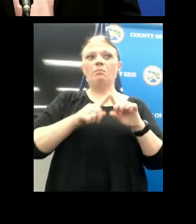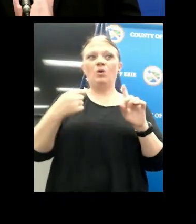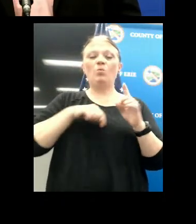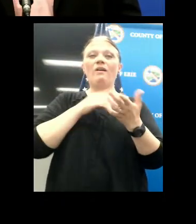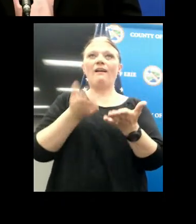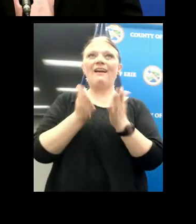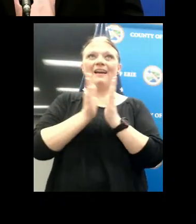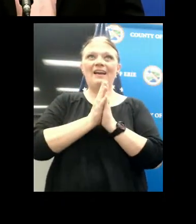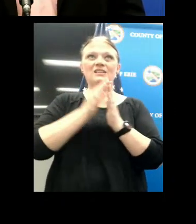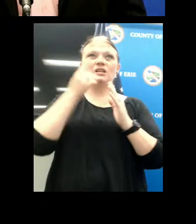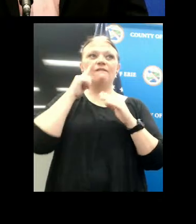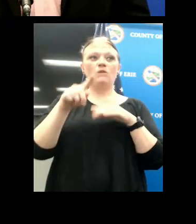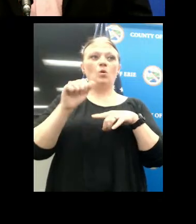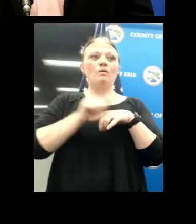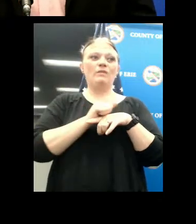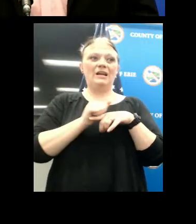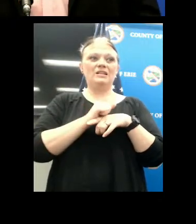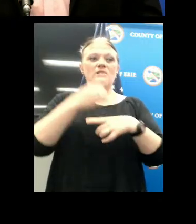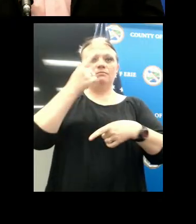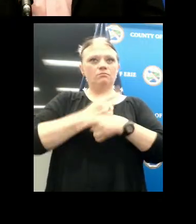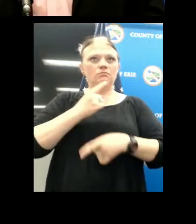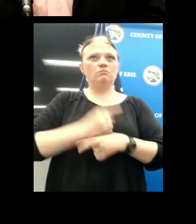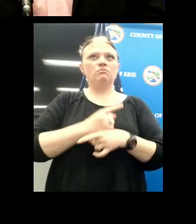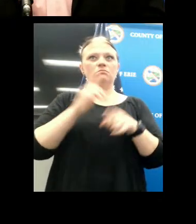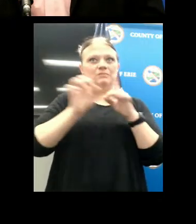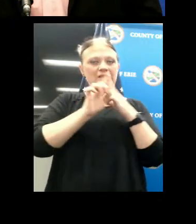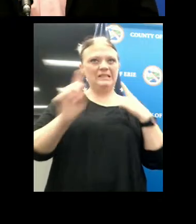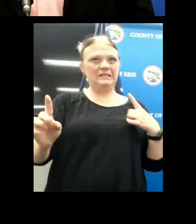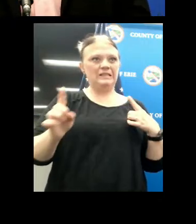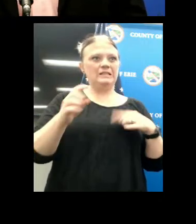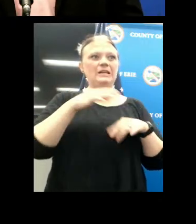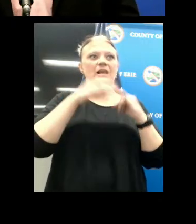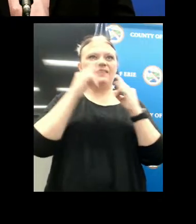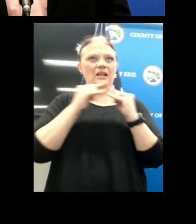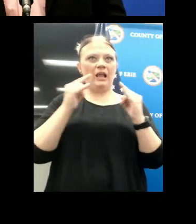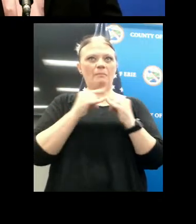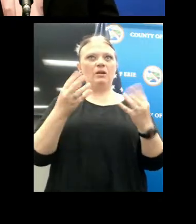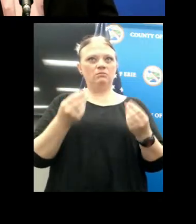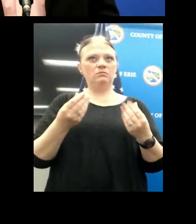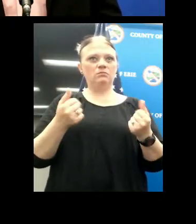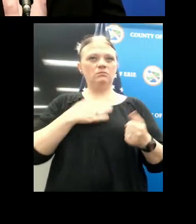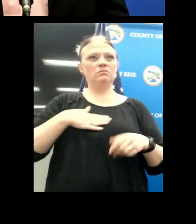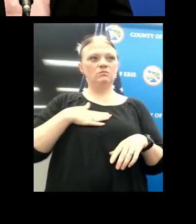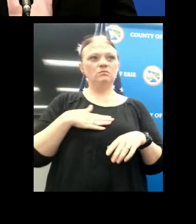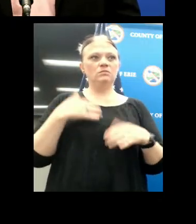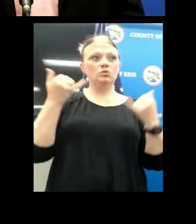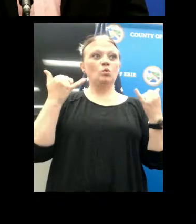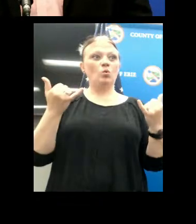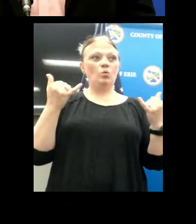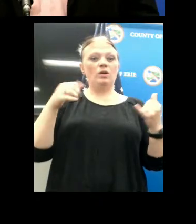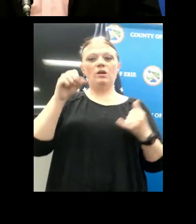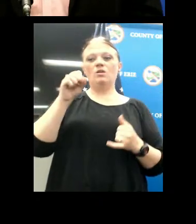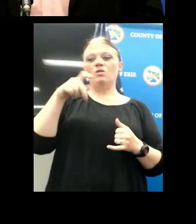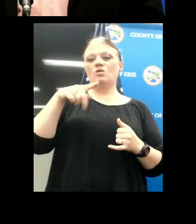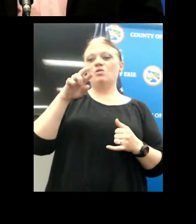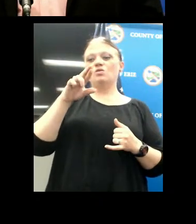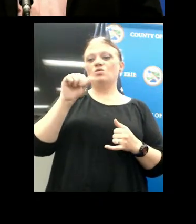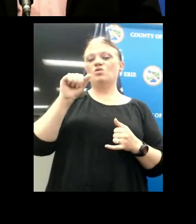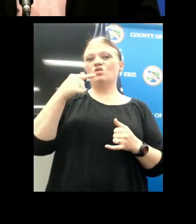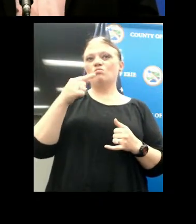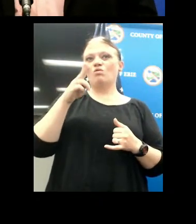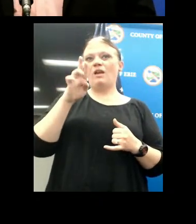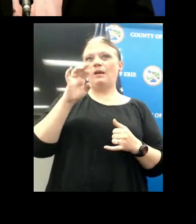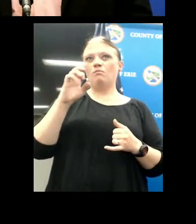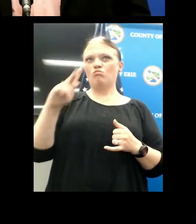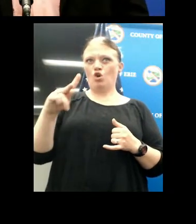we're asking for practicing good, proper social distancing at our camping facilities as well. So now camping at Spraybrook is wide open.